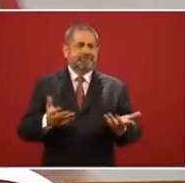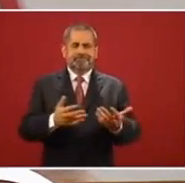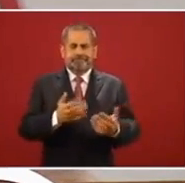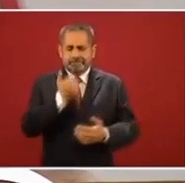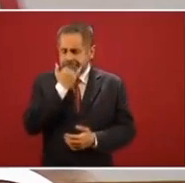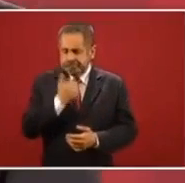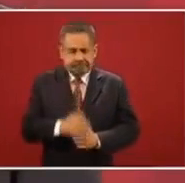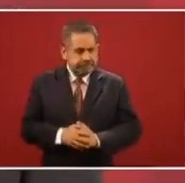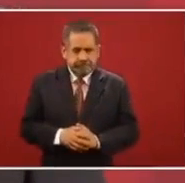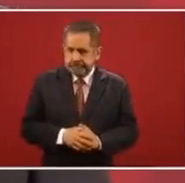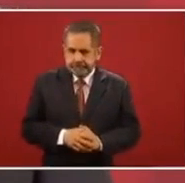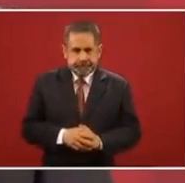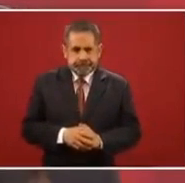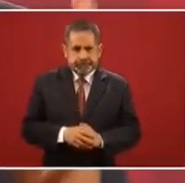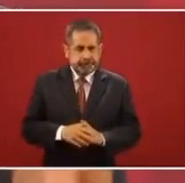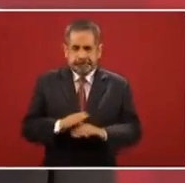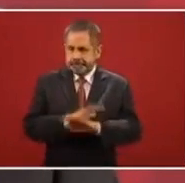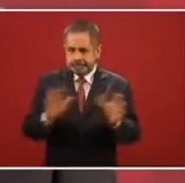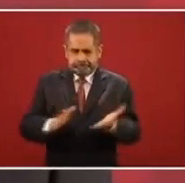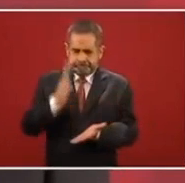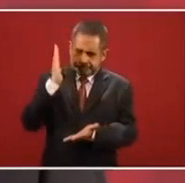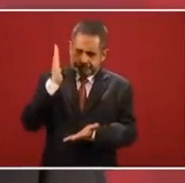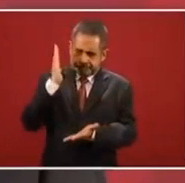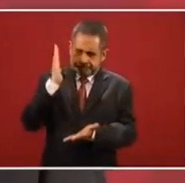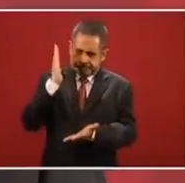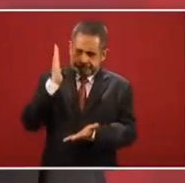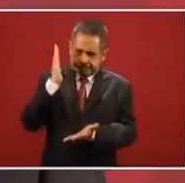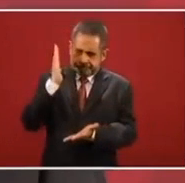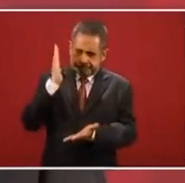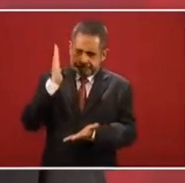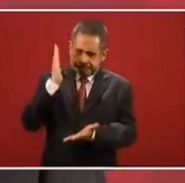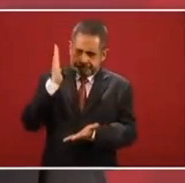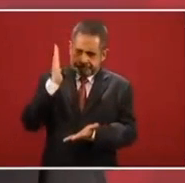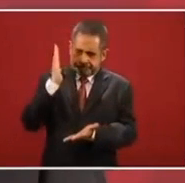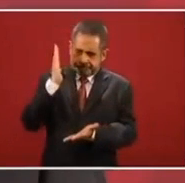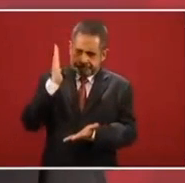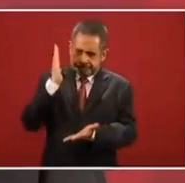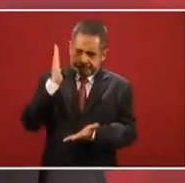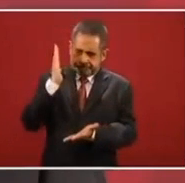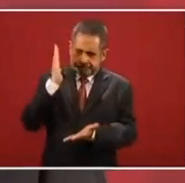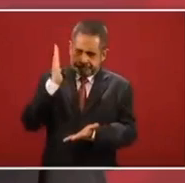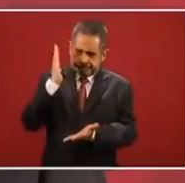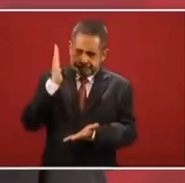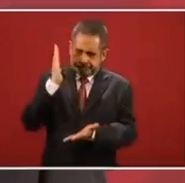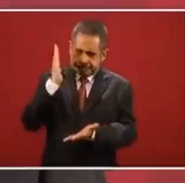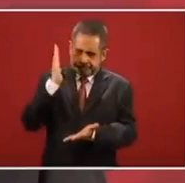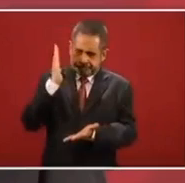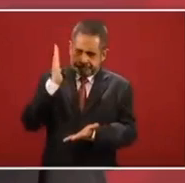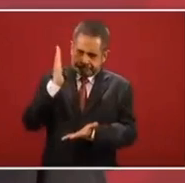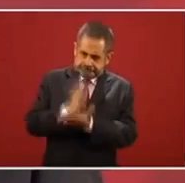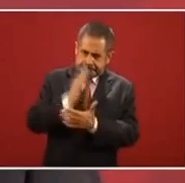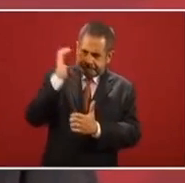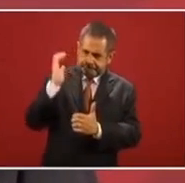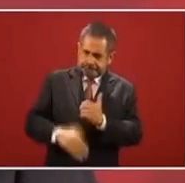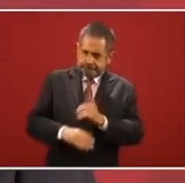Entonces, ya eso se terminó. So yes, this has ended